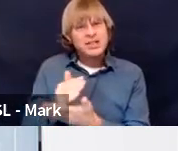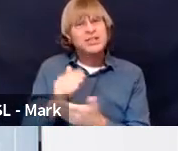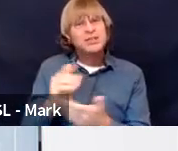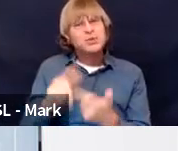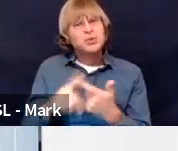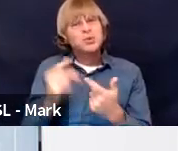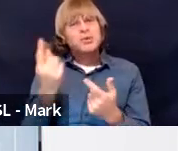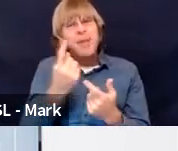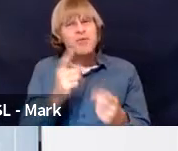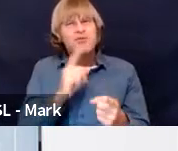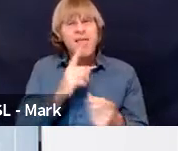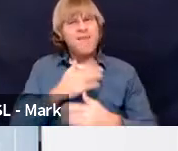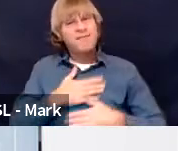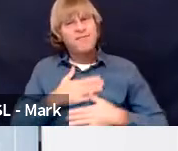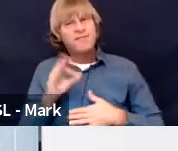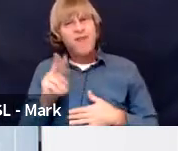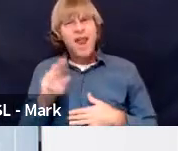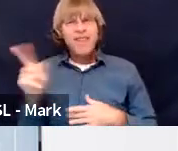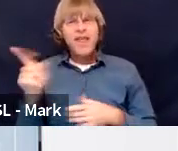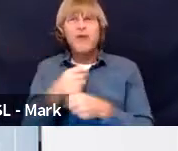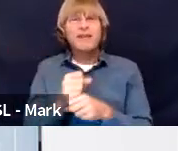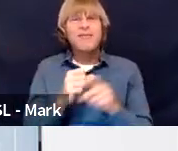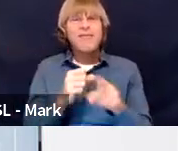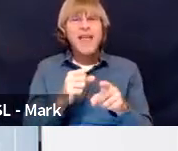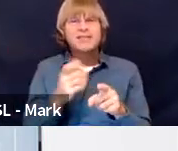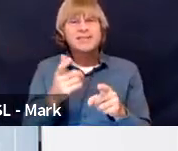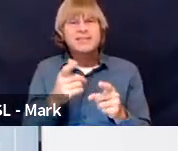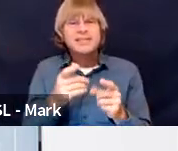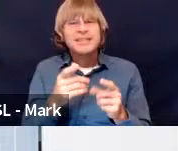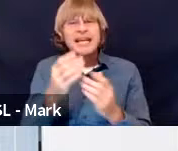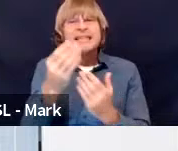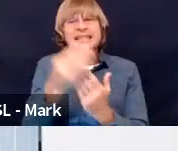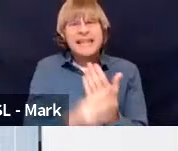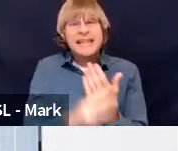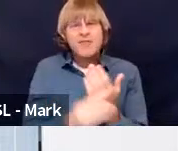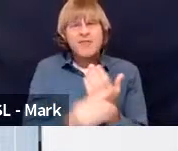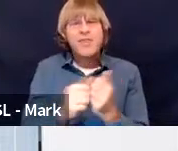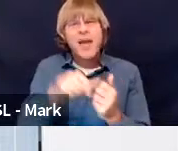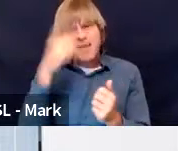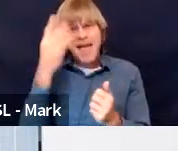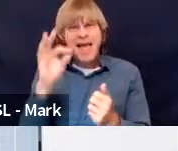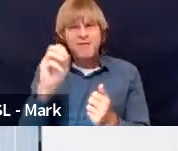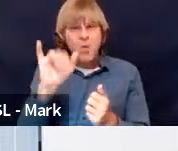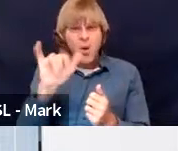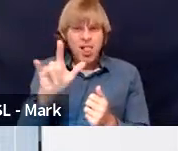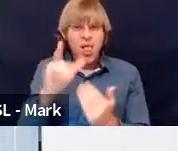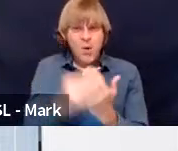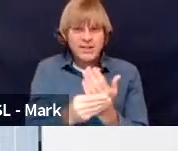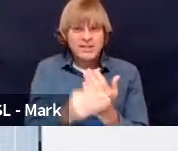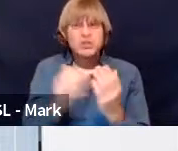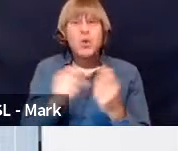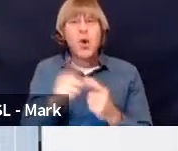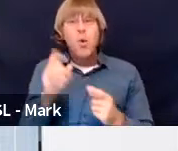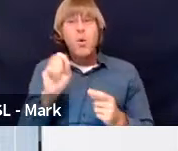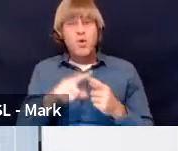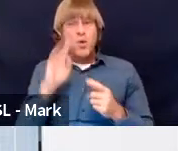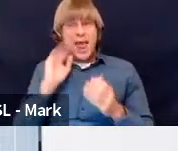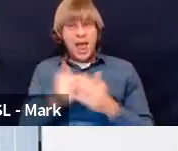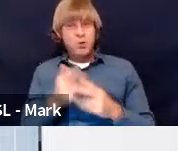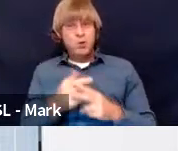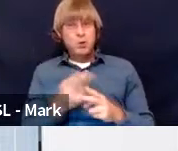do something really fun. And they created a little sleeve for this with a black foil on it. So when you know how to use